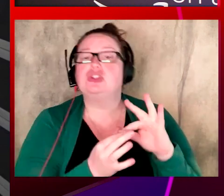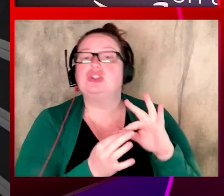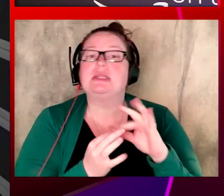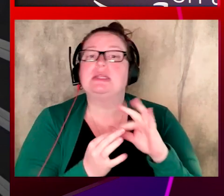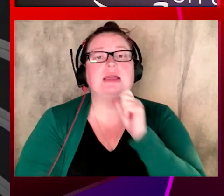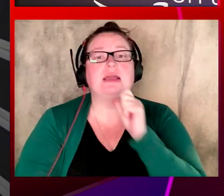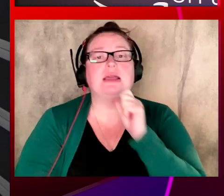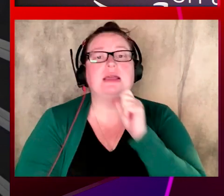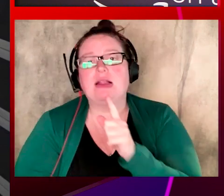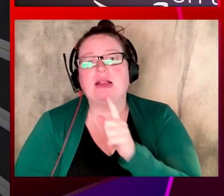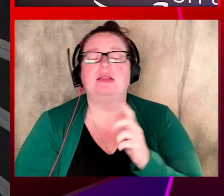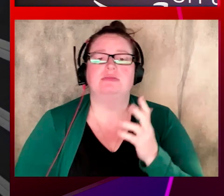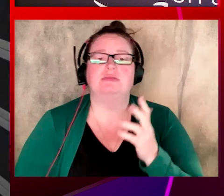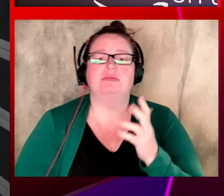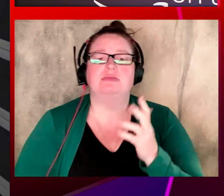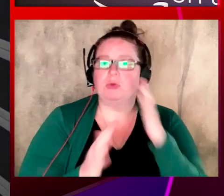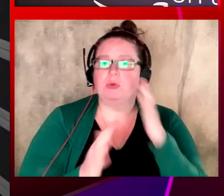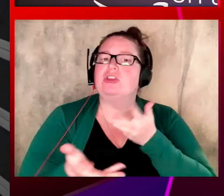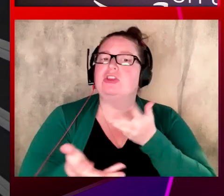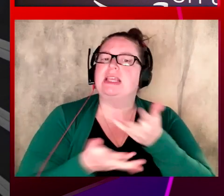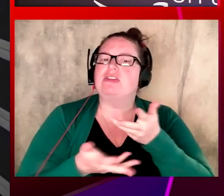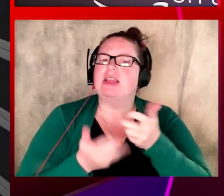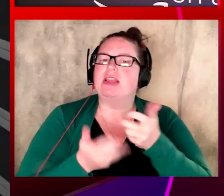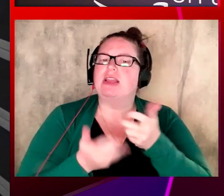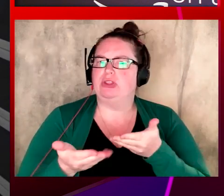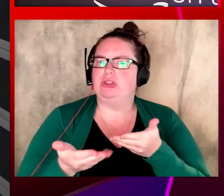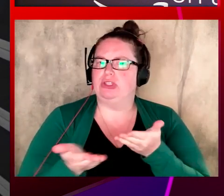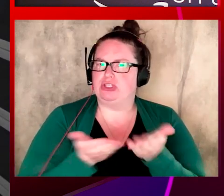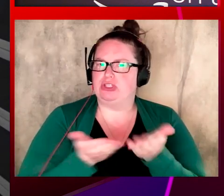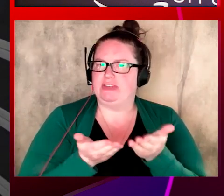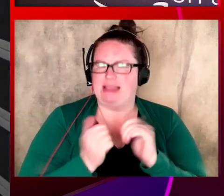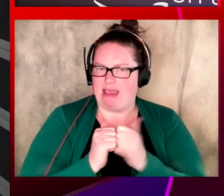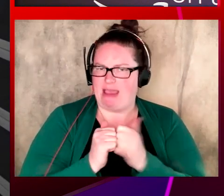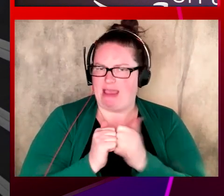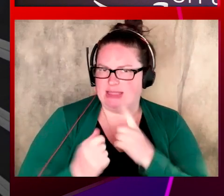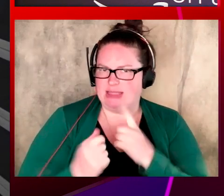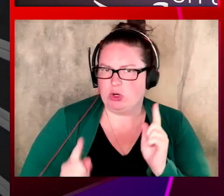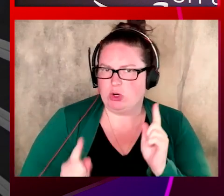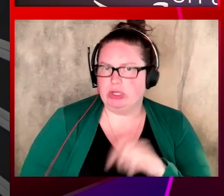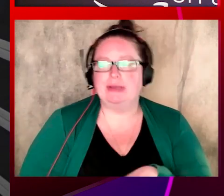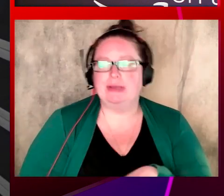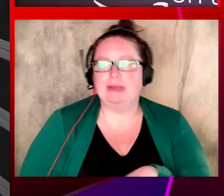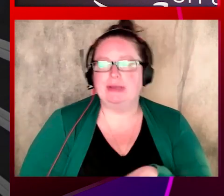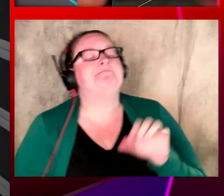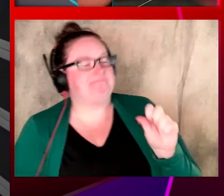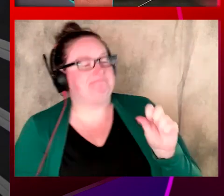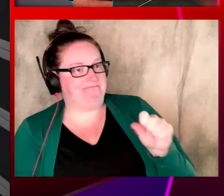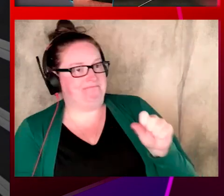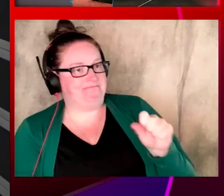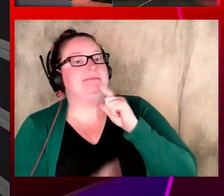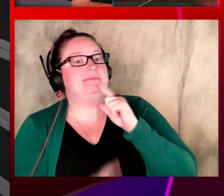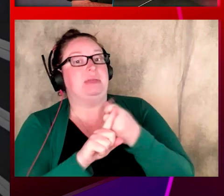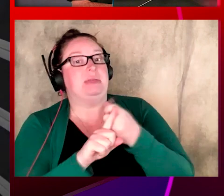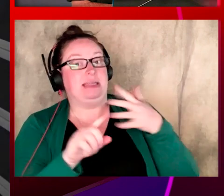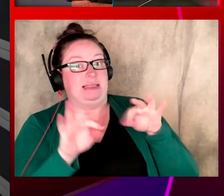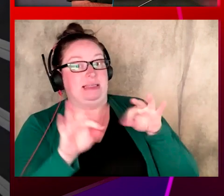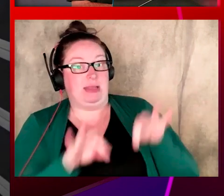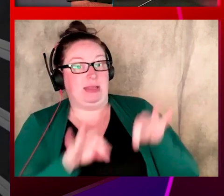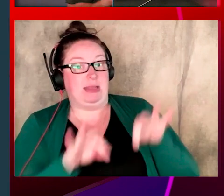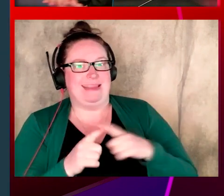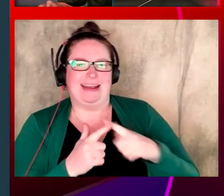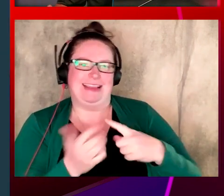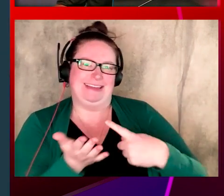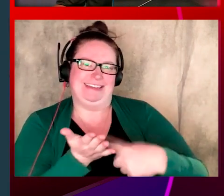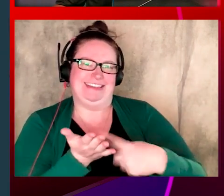interacting with this service, how does that work? Yeah, exactly. So let me explain that, and then I'll talk to the video. It's a great